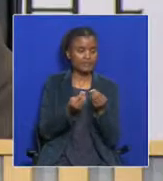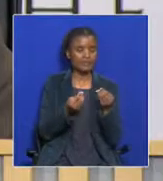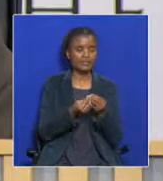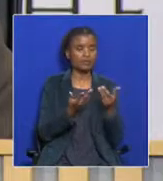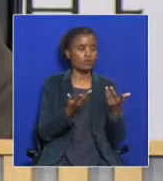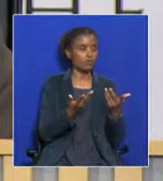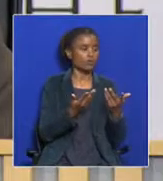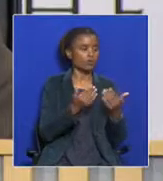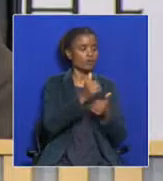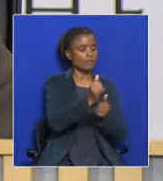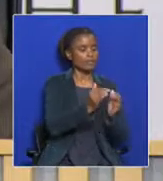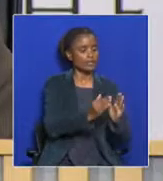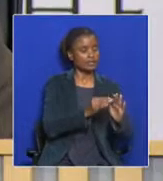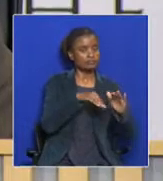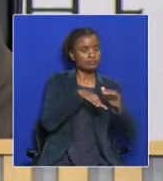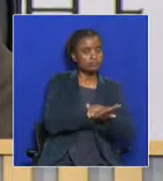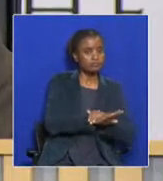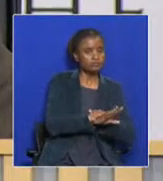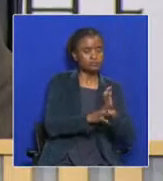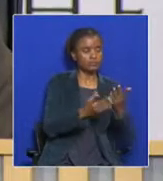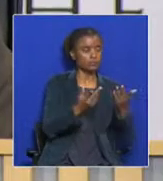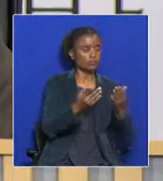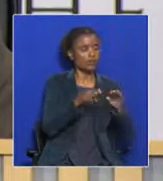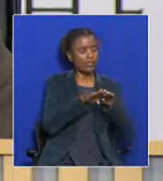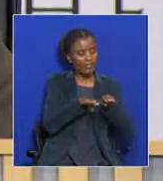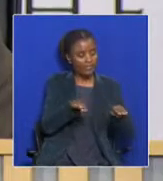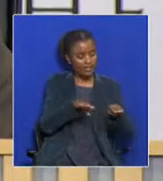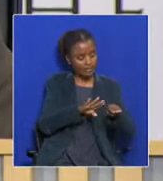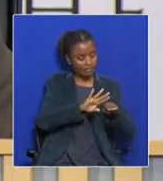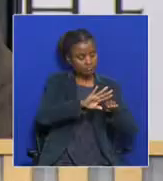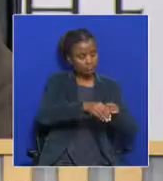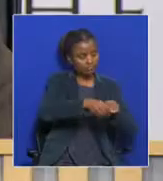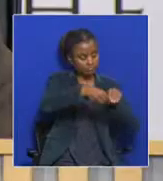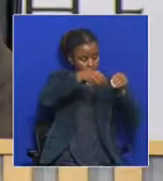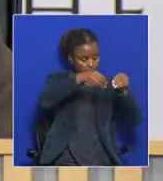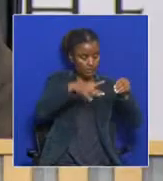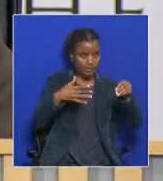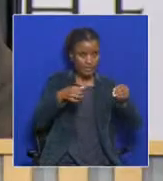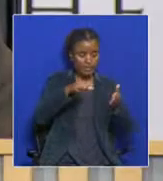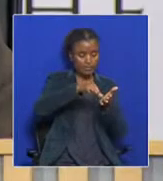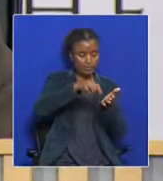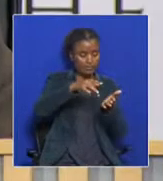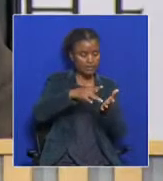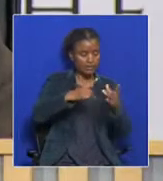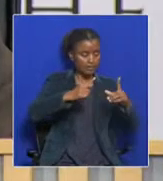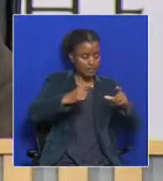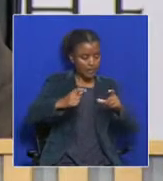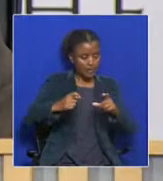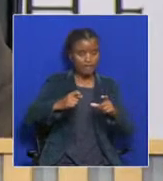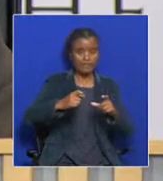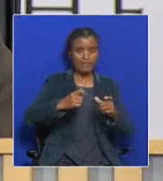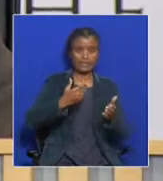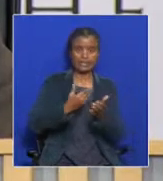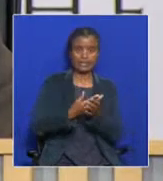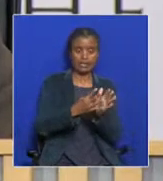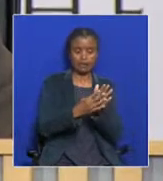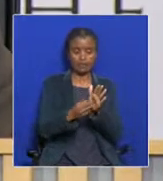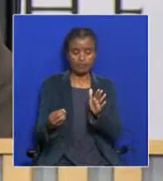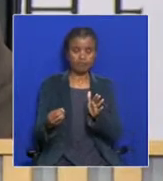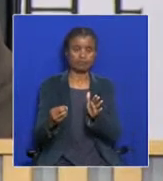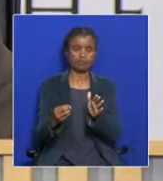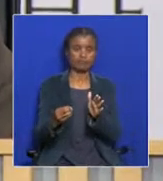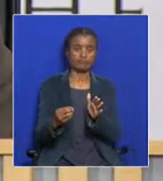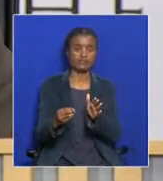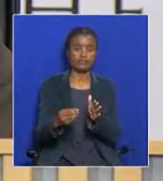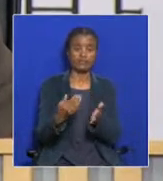sort of surface that you can uplift prints or DNA, that can now be objectively linked to